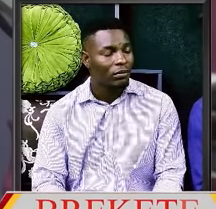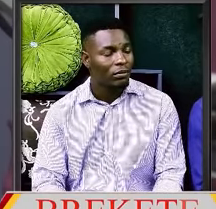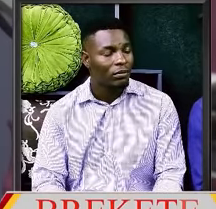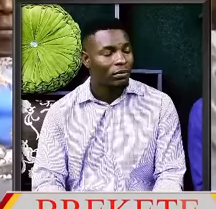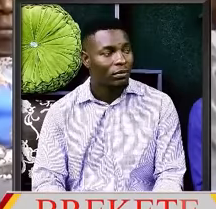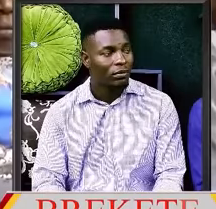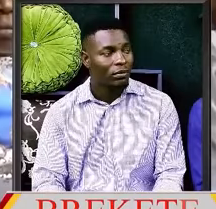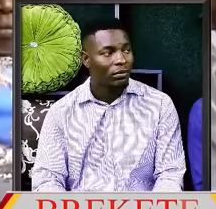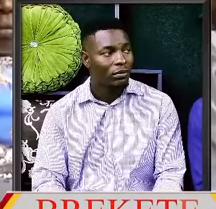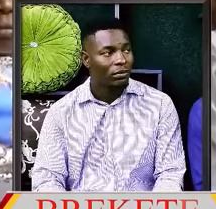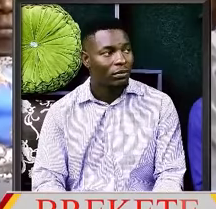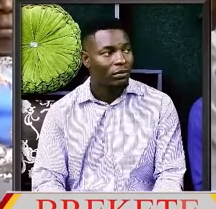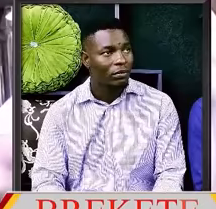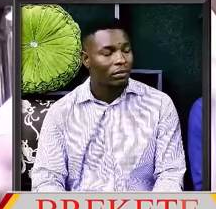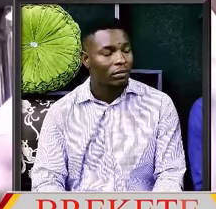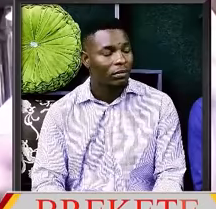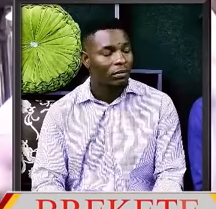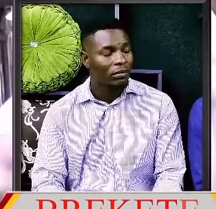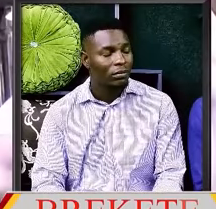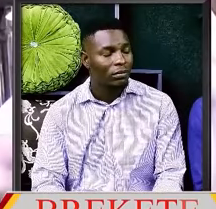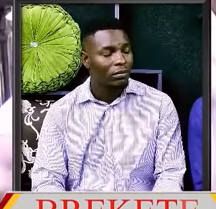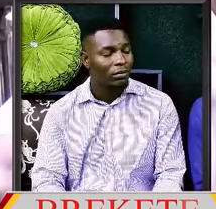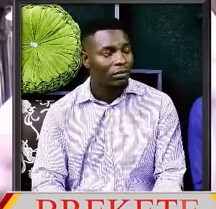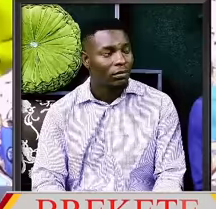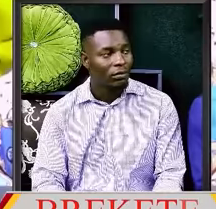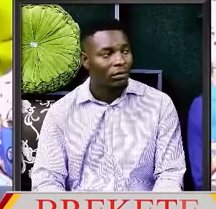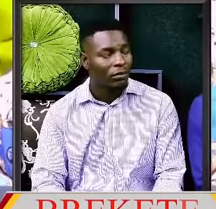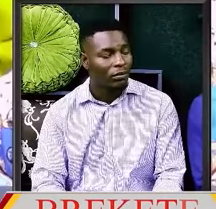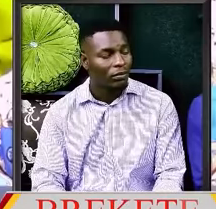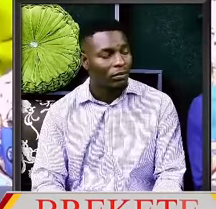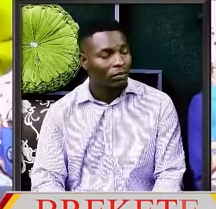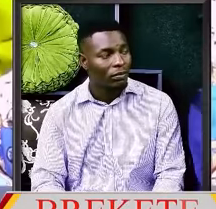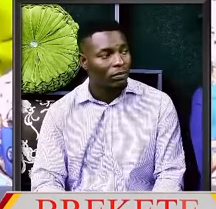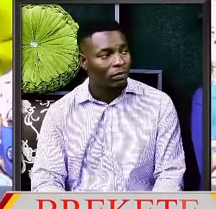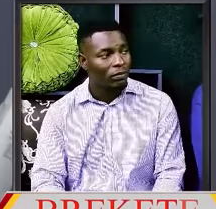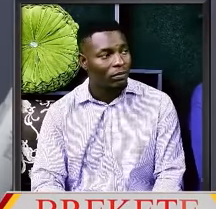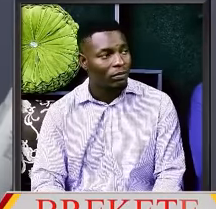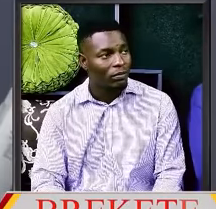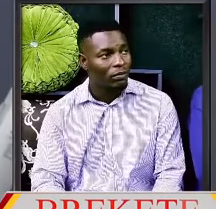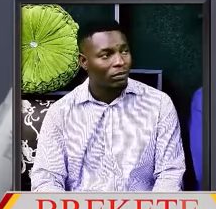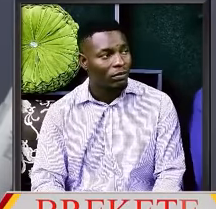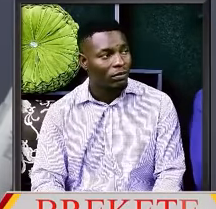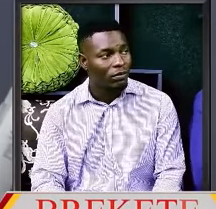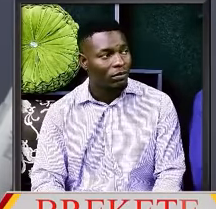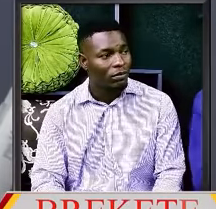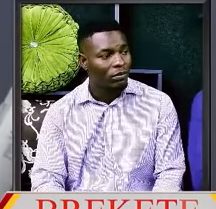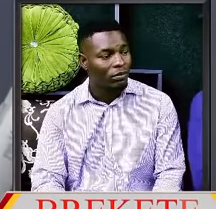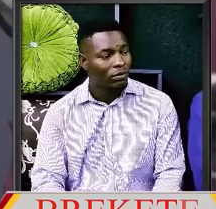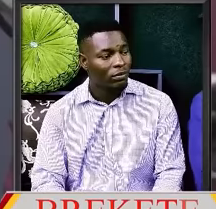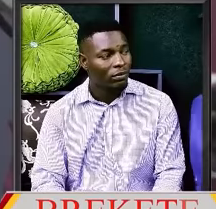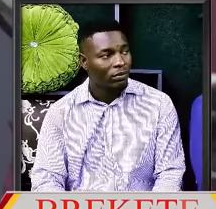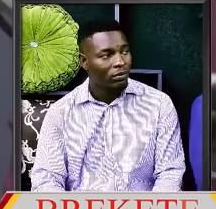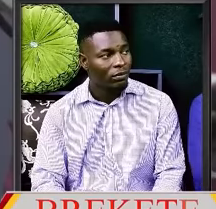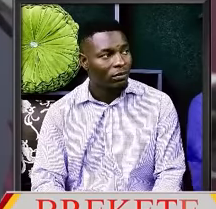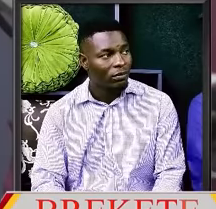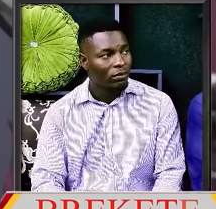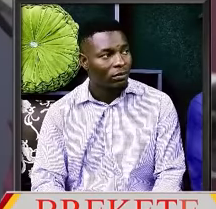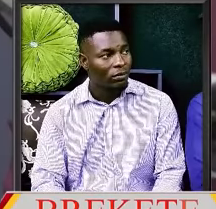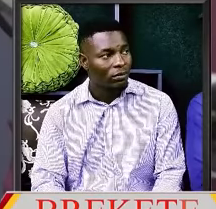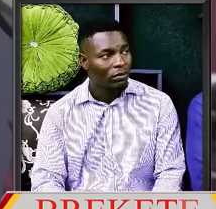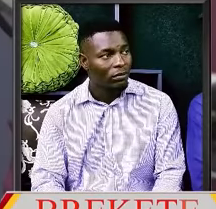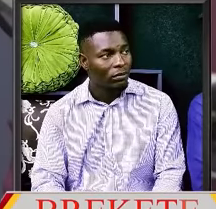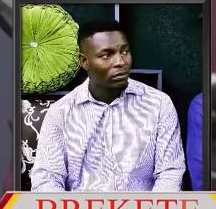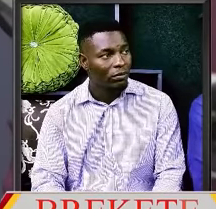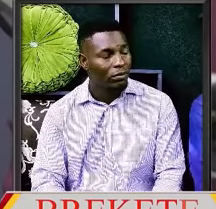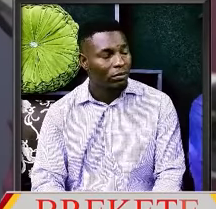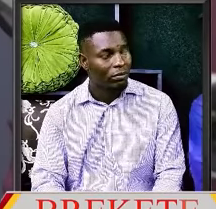automatic. Whoever be a photo, yeah. Everything on God, life is for that